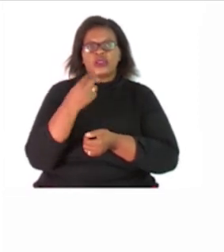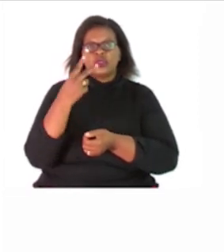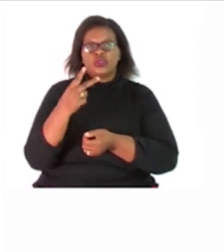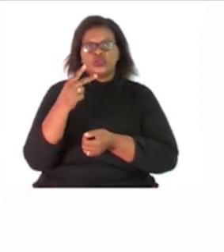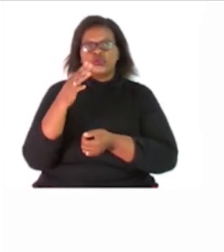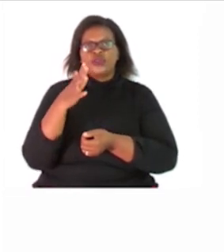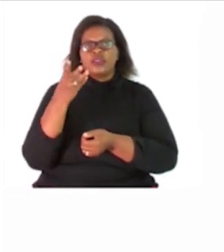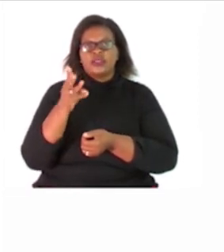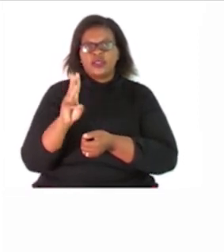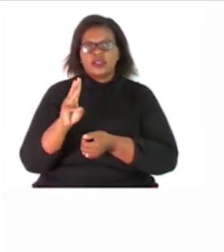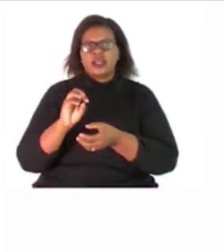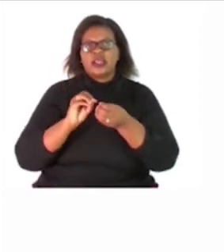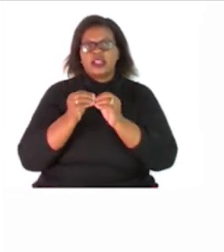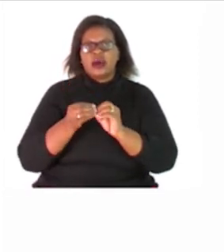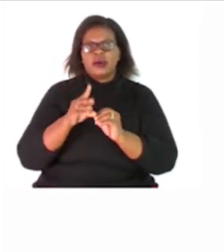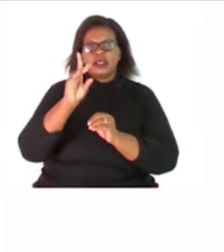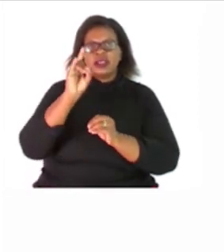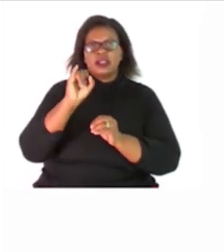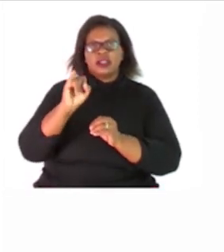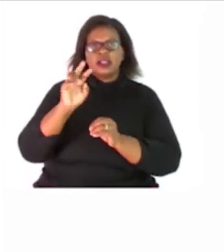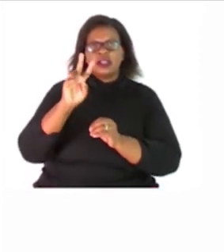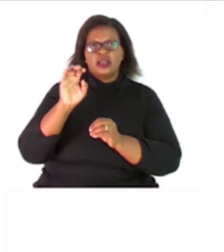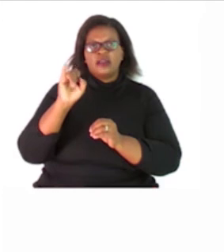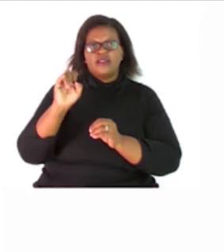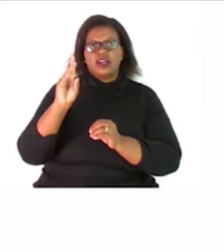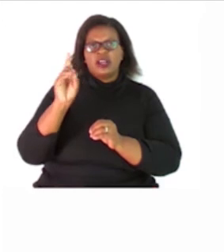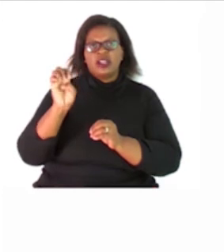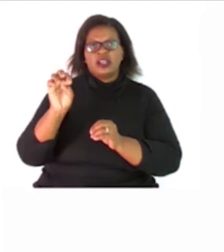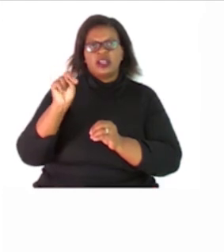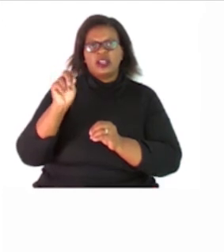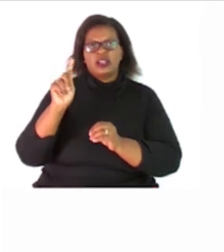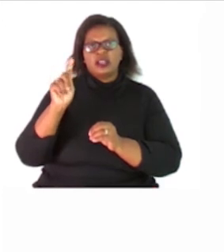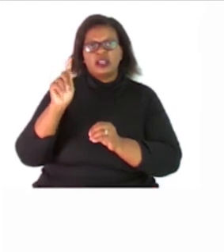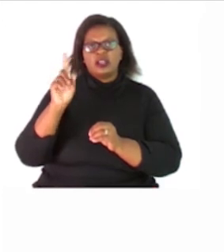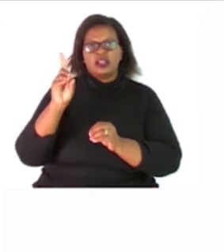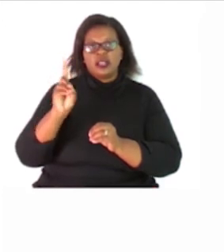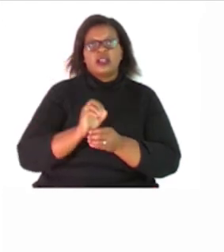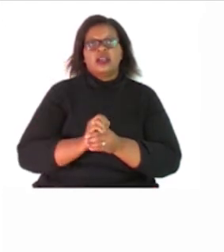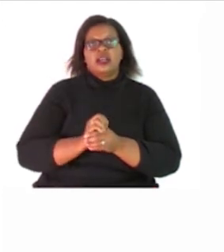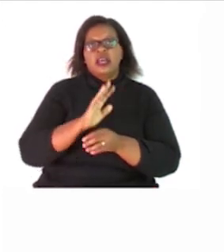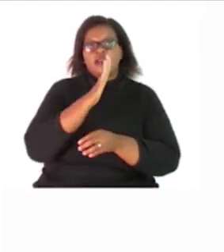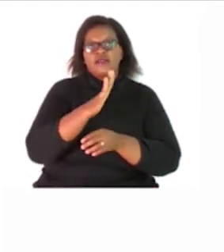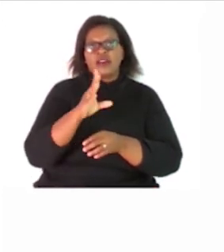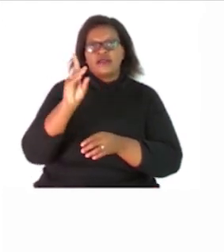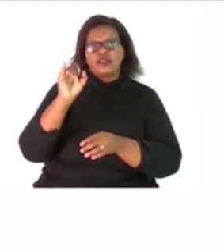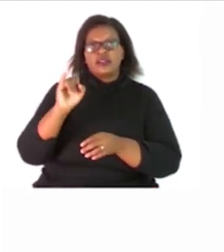1,256. That number is the dividend. And the 5 is the divisor.